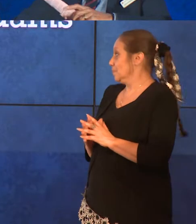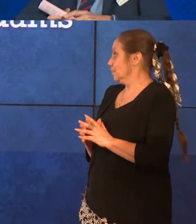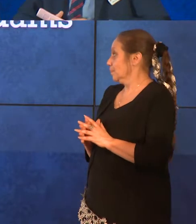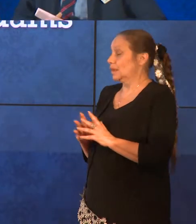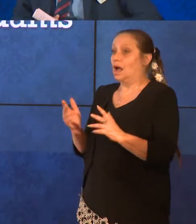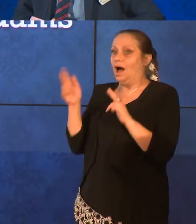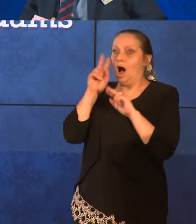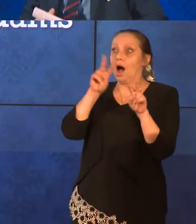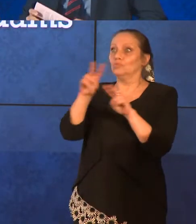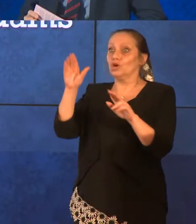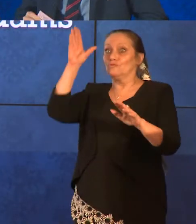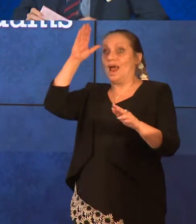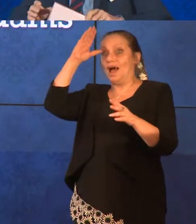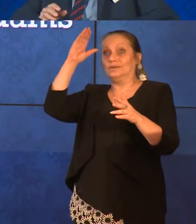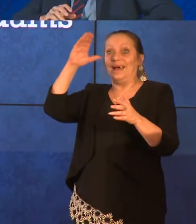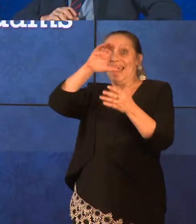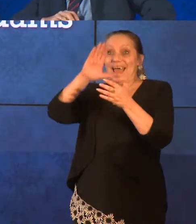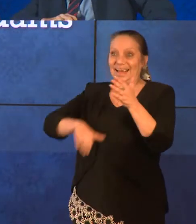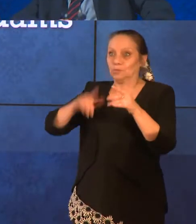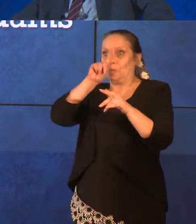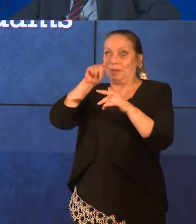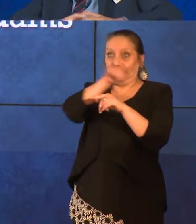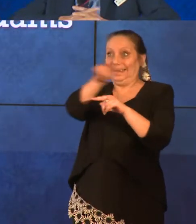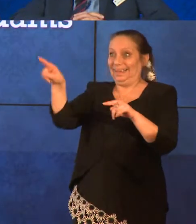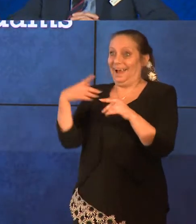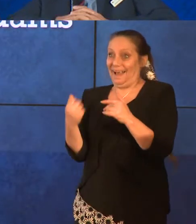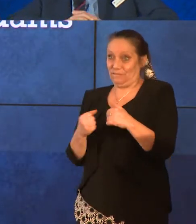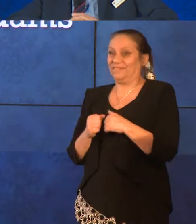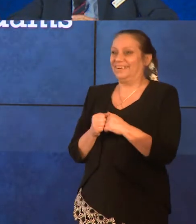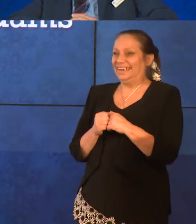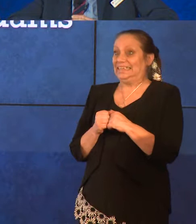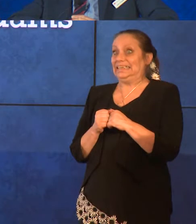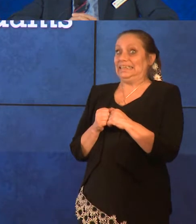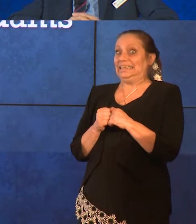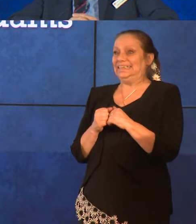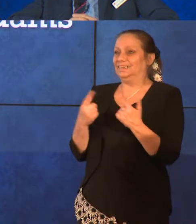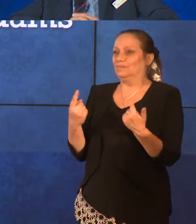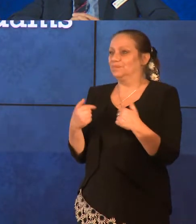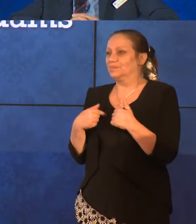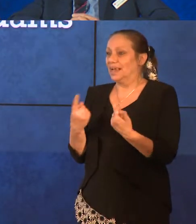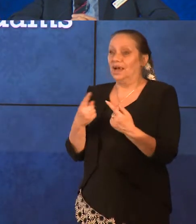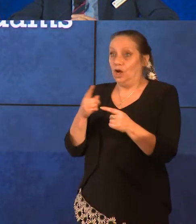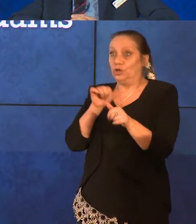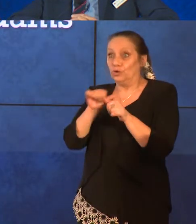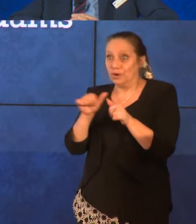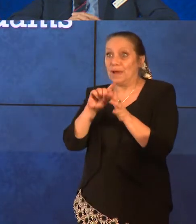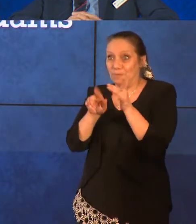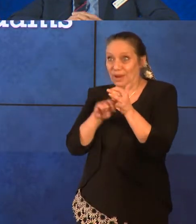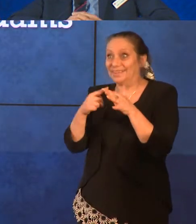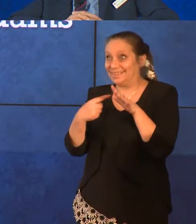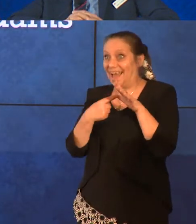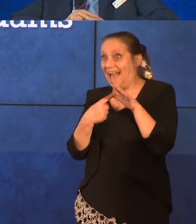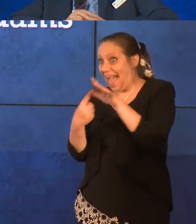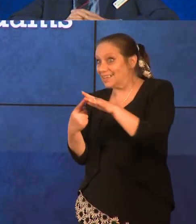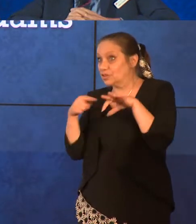I'm looking around all the experts in the room and thinking there's going to be, on occasion, people in the room who are far better placed to answer the question than us. That's okay. But feel free